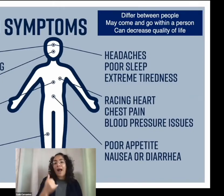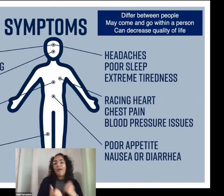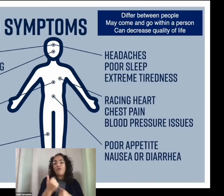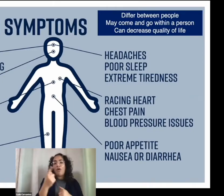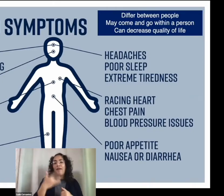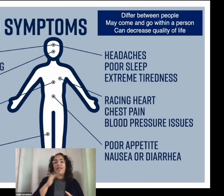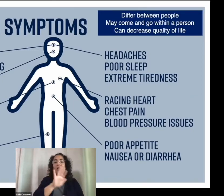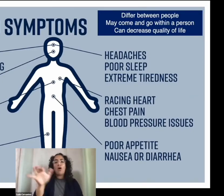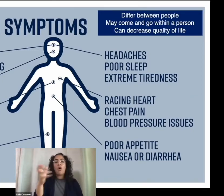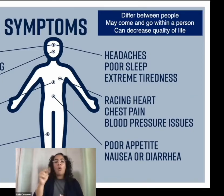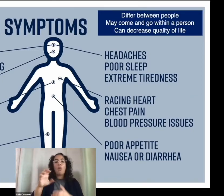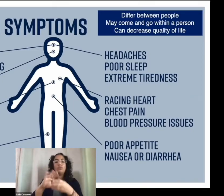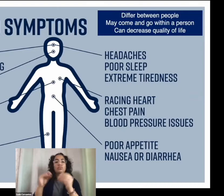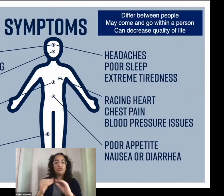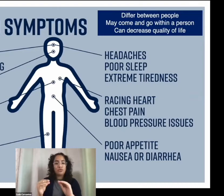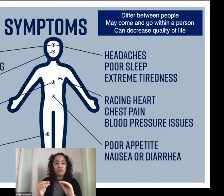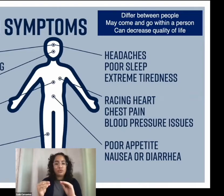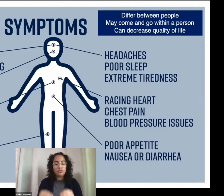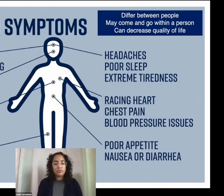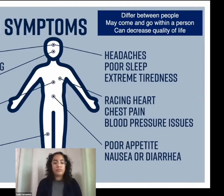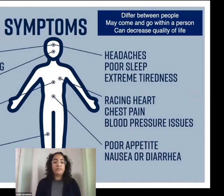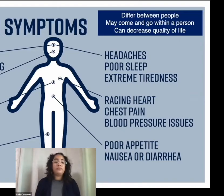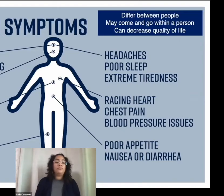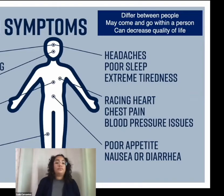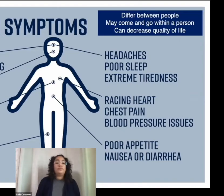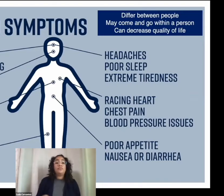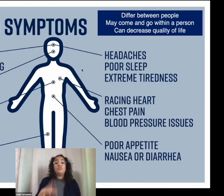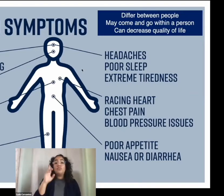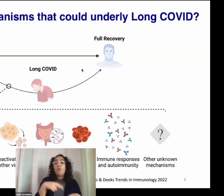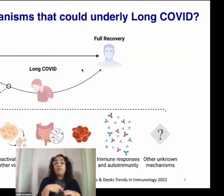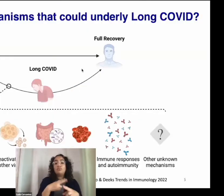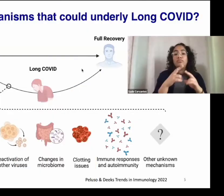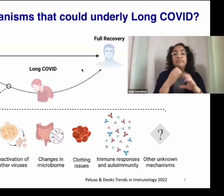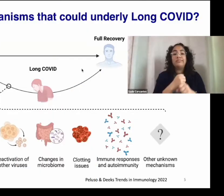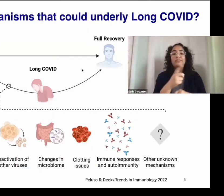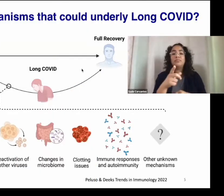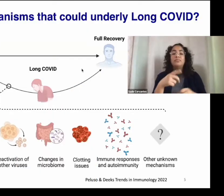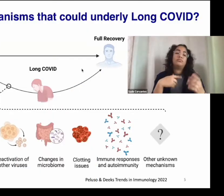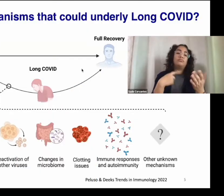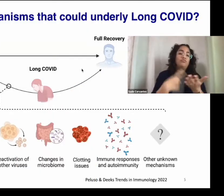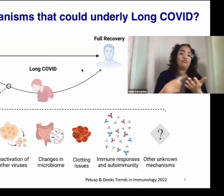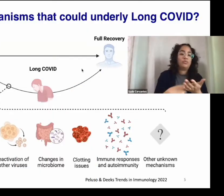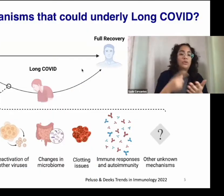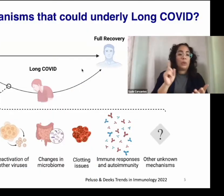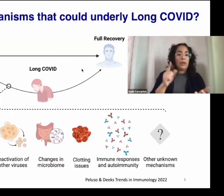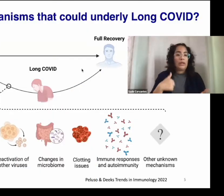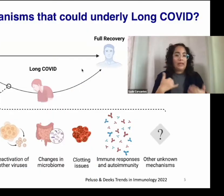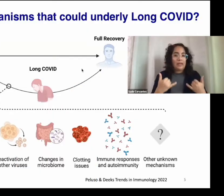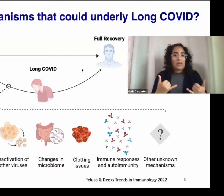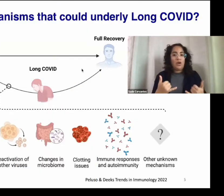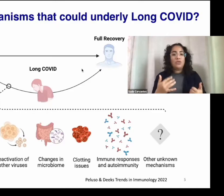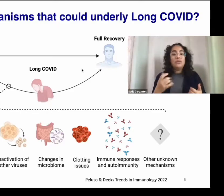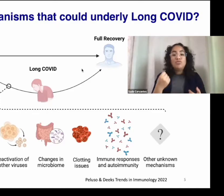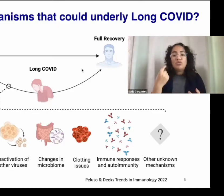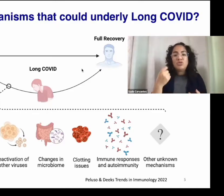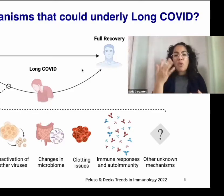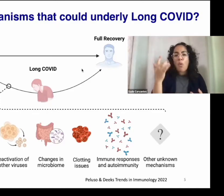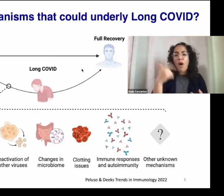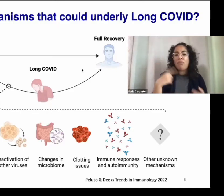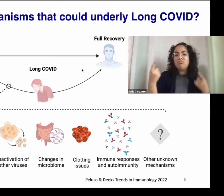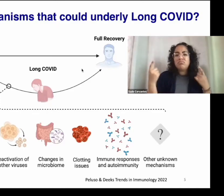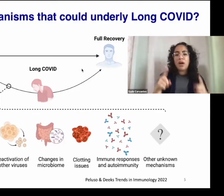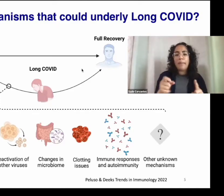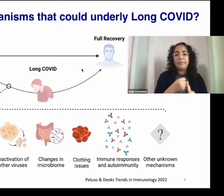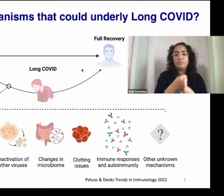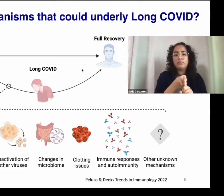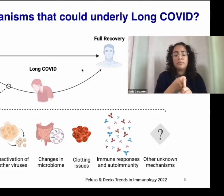So I'm going to talk a little bit about where we're at in terms of understanding why this might happen, and